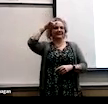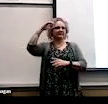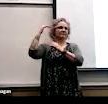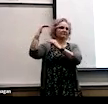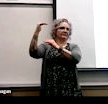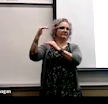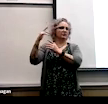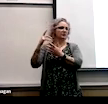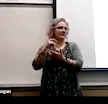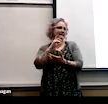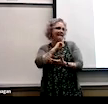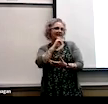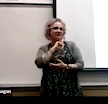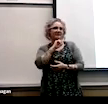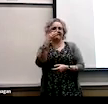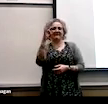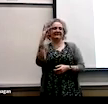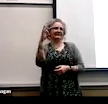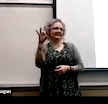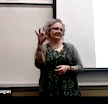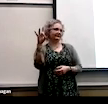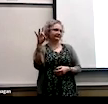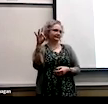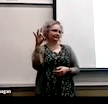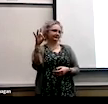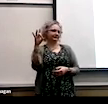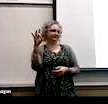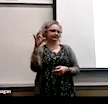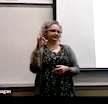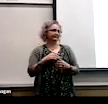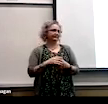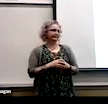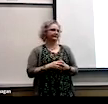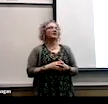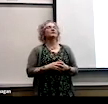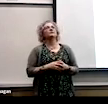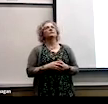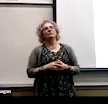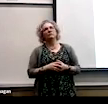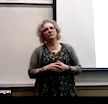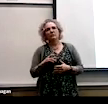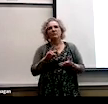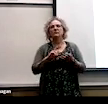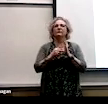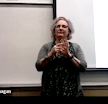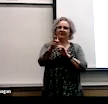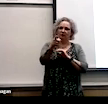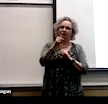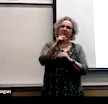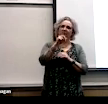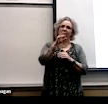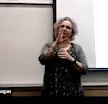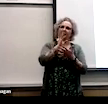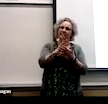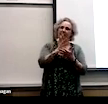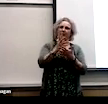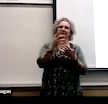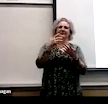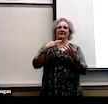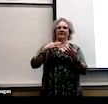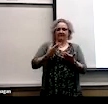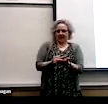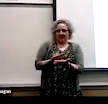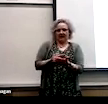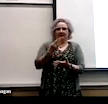to all of the elements of transition, right? So you're talking about things like applying for adult funding programs or applying for adult services. Programs, yep.